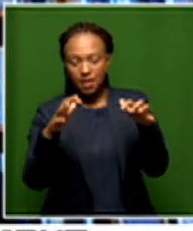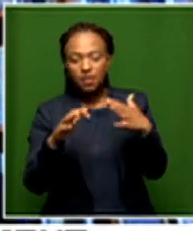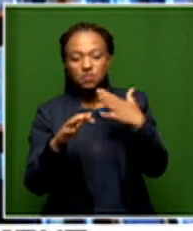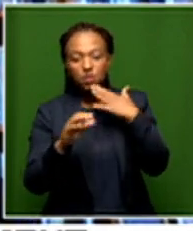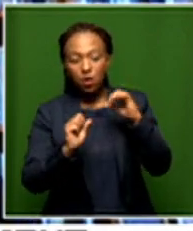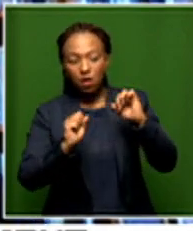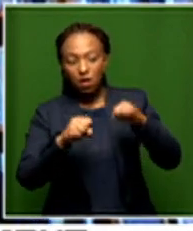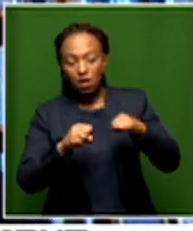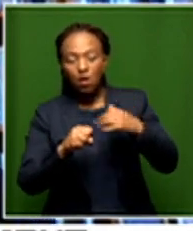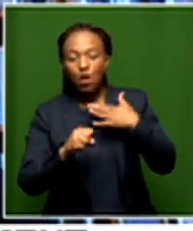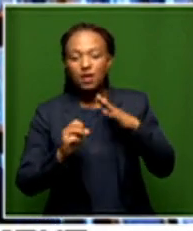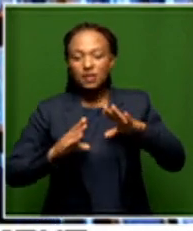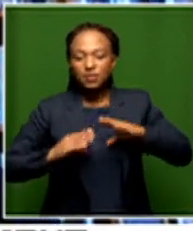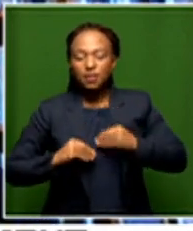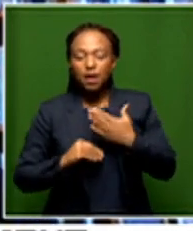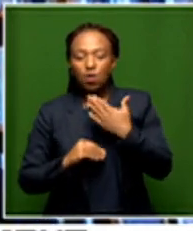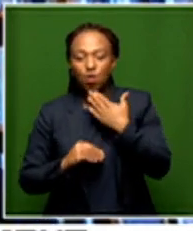Lille, is